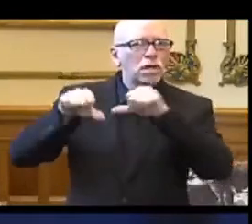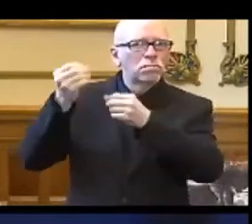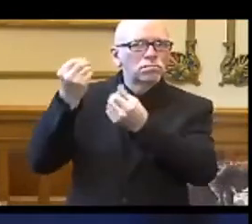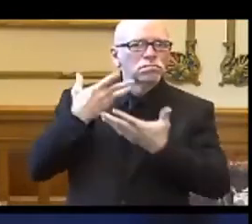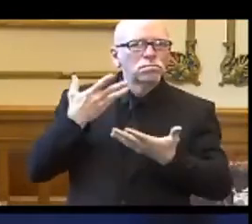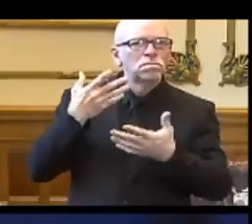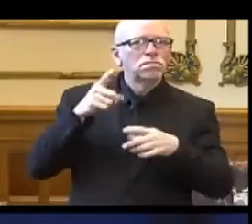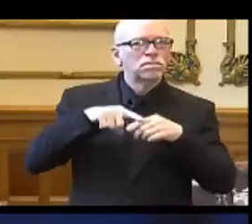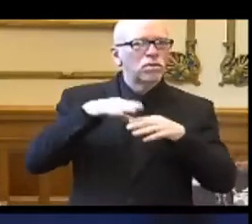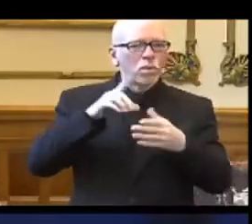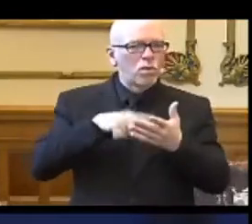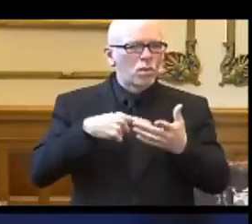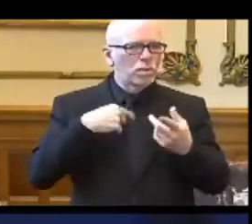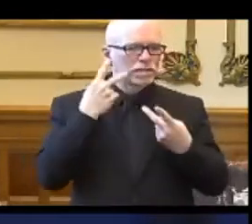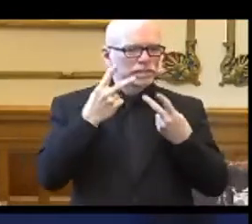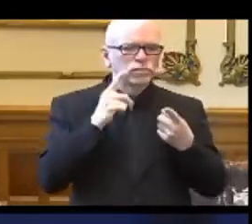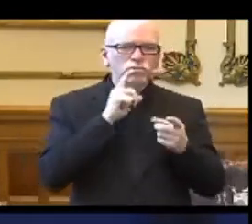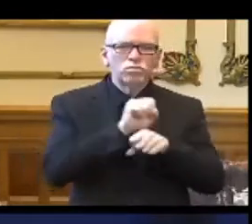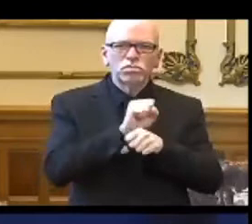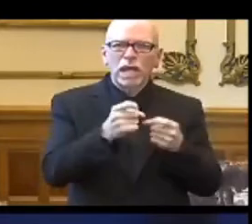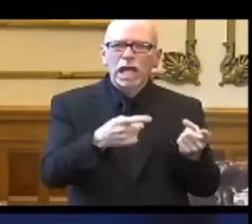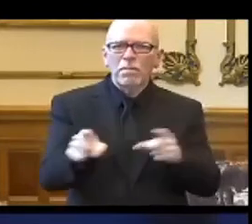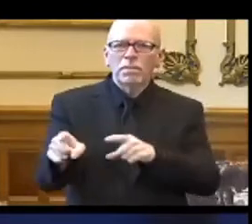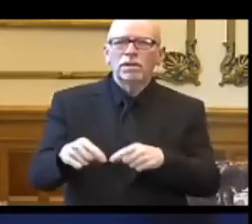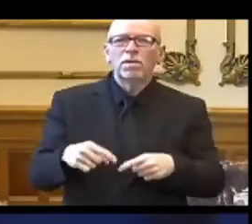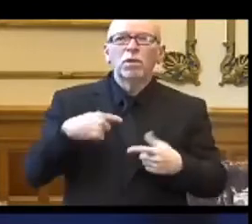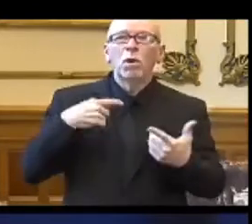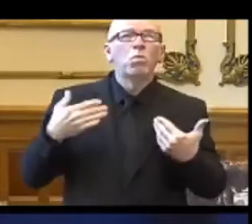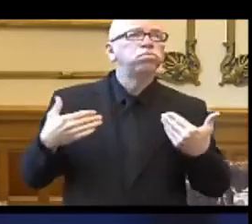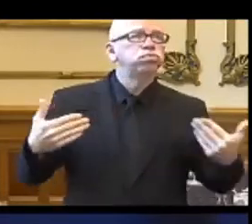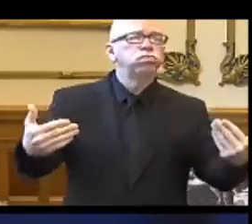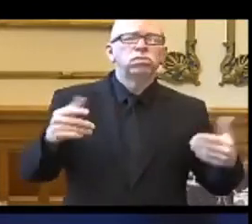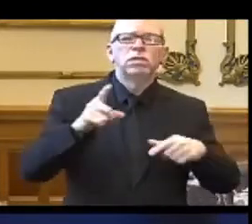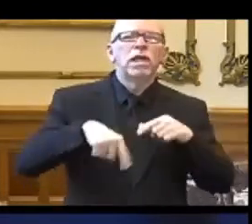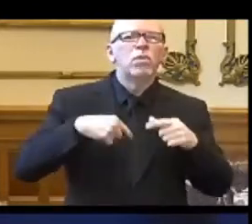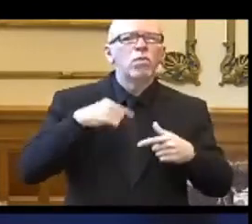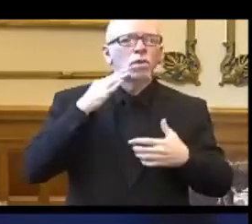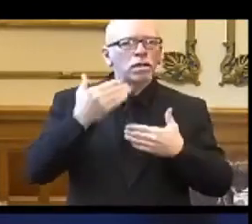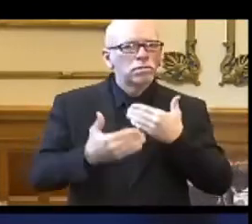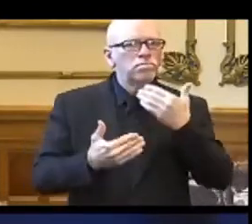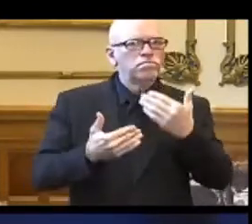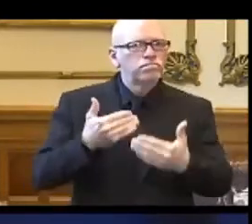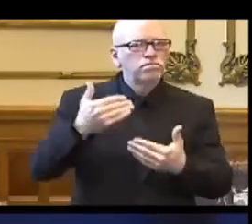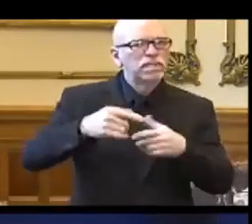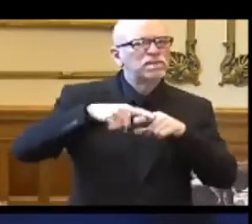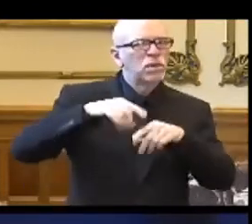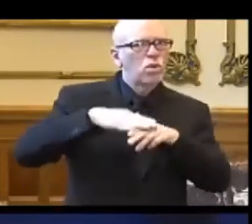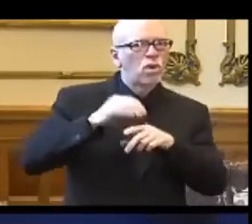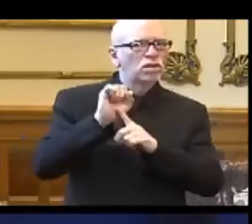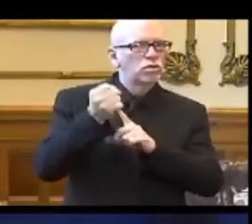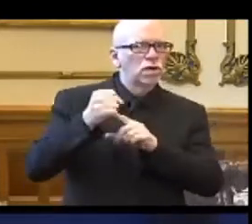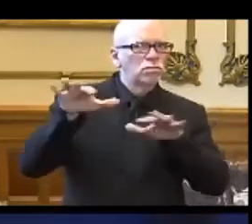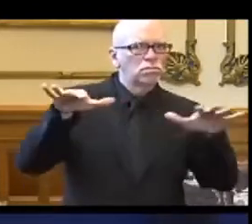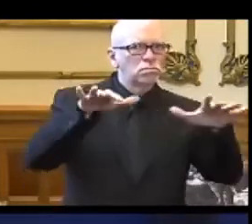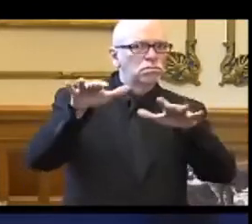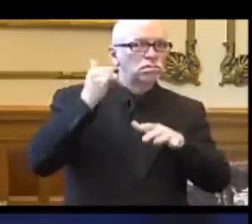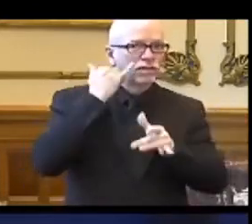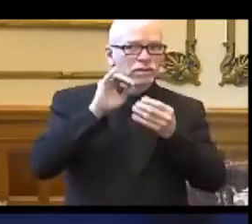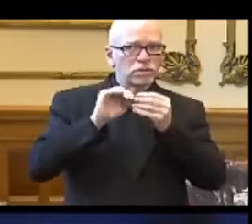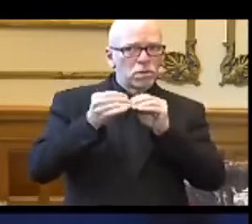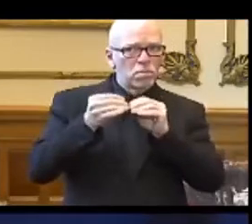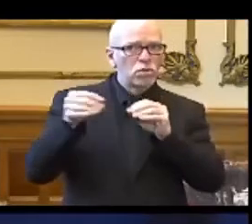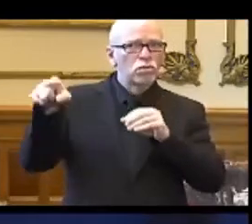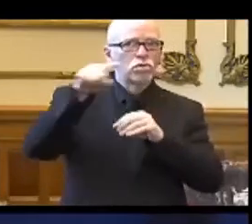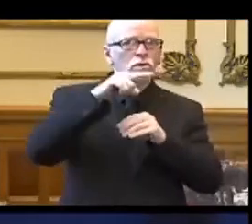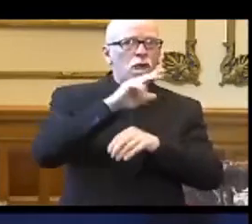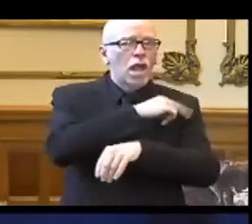on the ground. Again, I say this every day, I believe, but we're going to let the cases and the numbers and